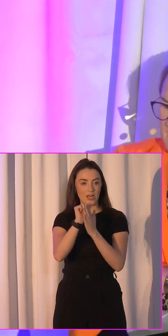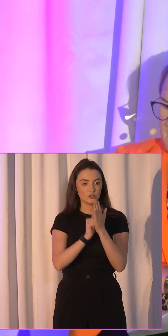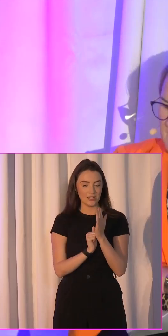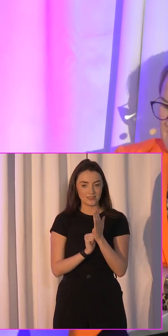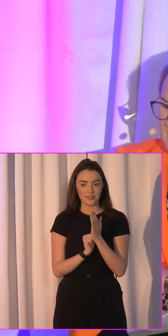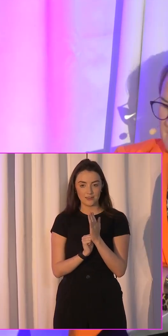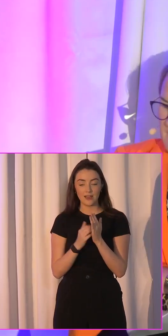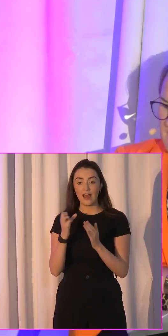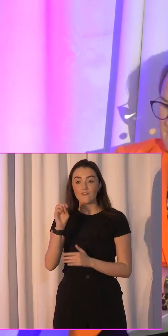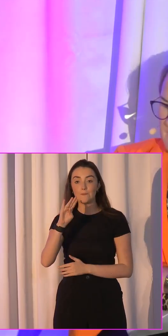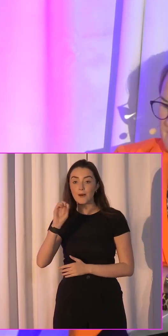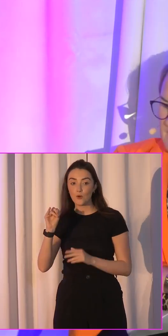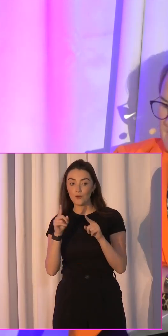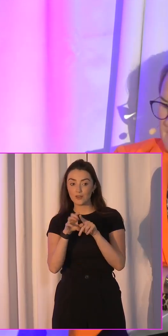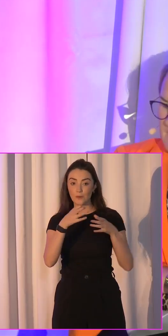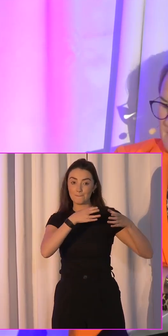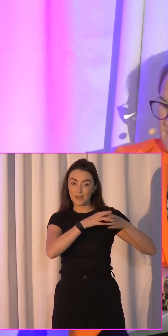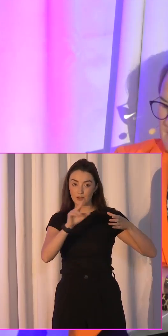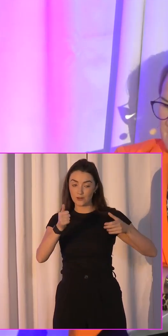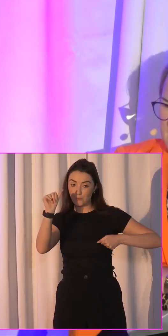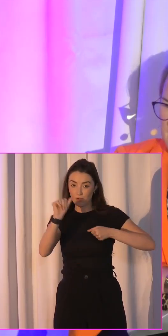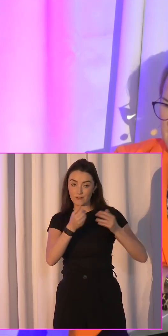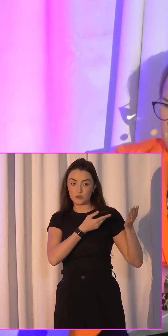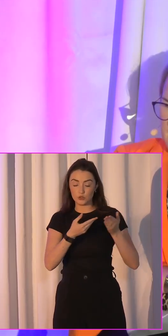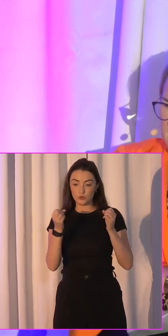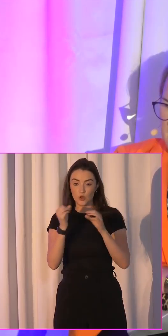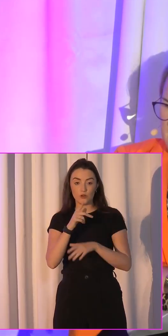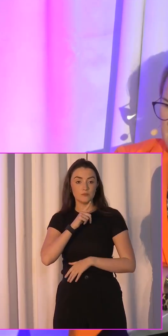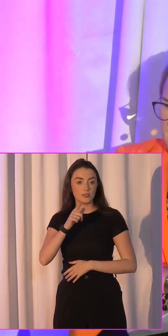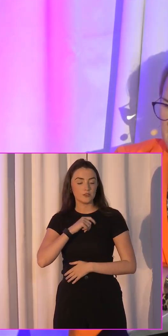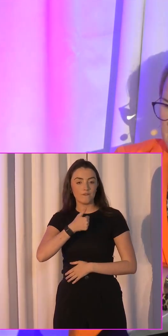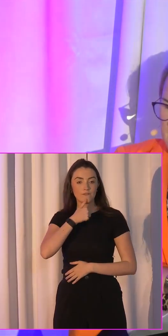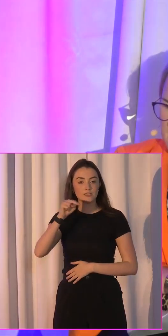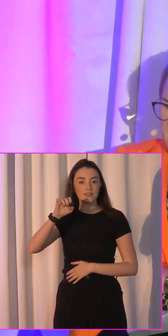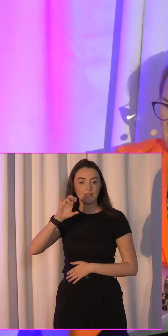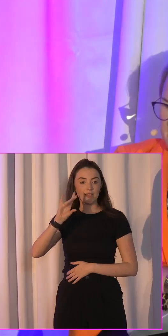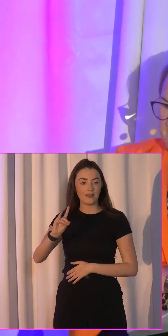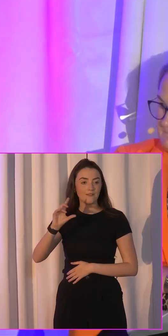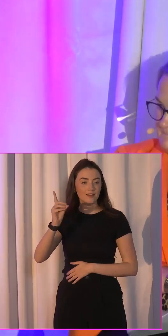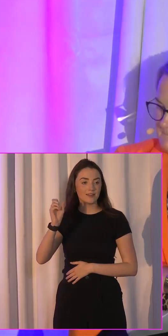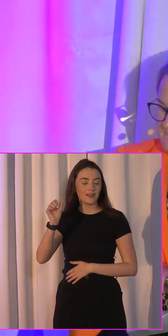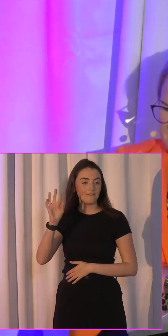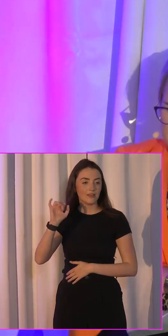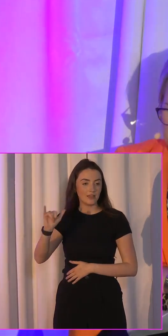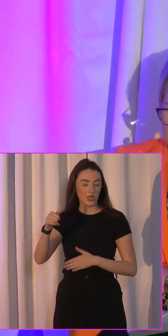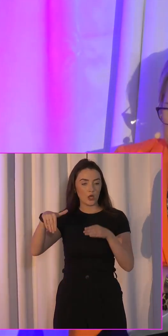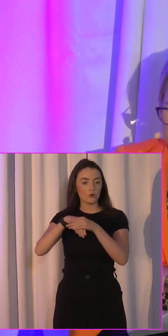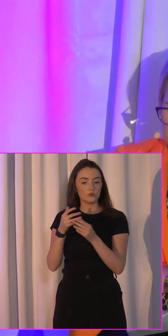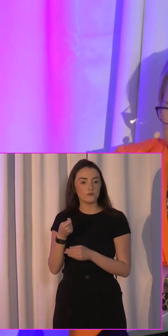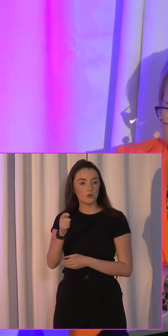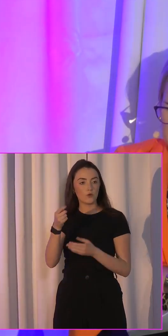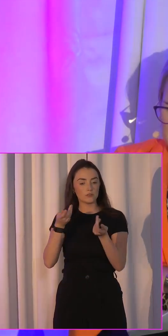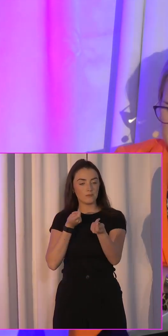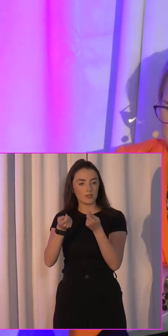There's bios in your pack, so I'm just going to briefly introduce each speaker. So we have Niamh Daffy, who is the Inclusive Tourism Manager for